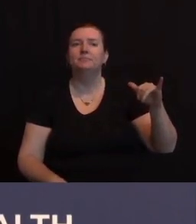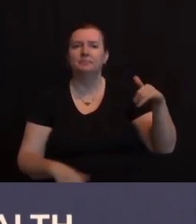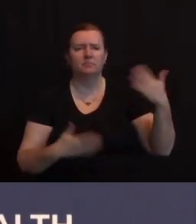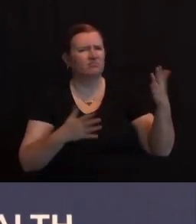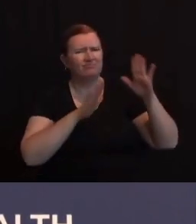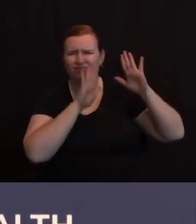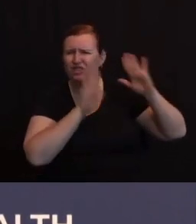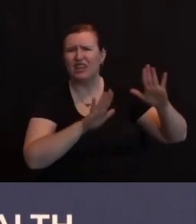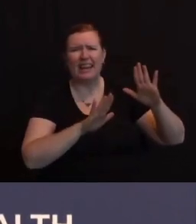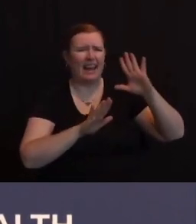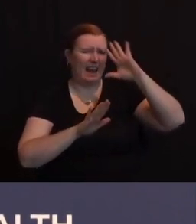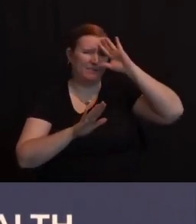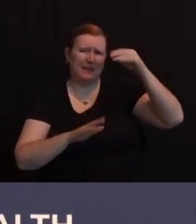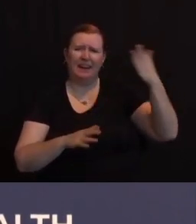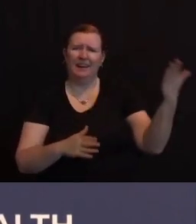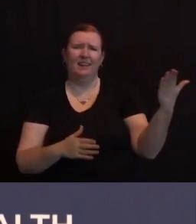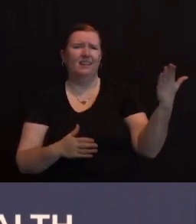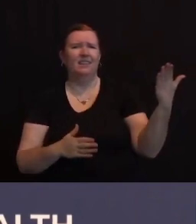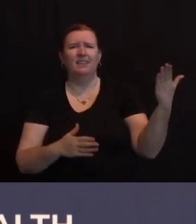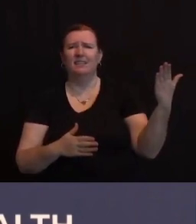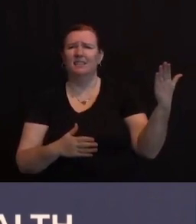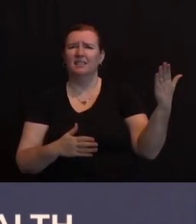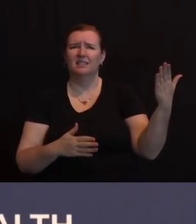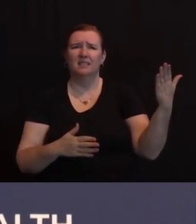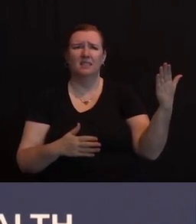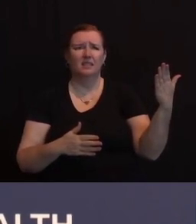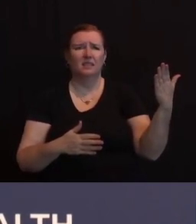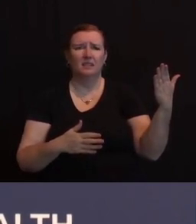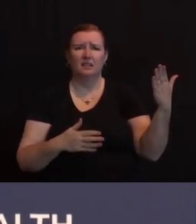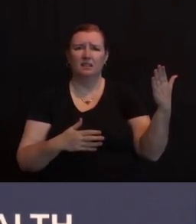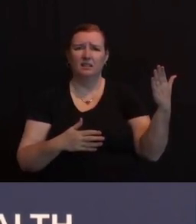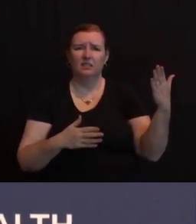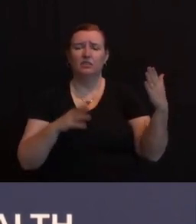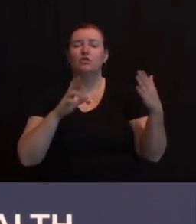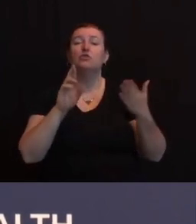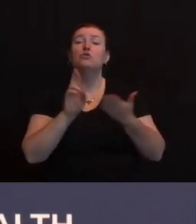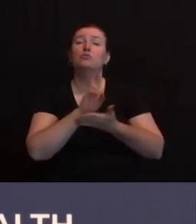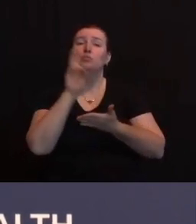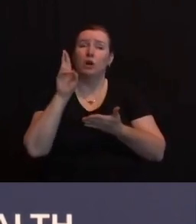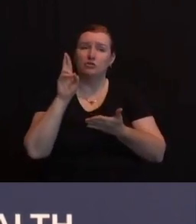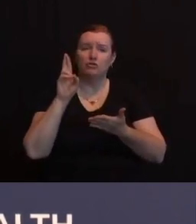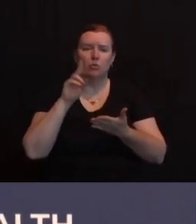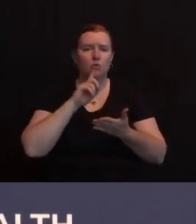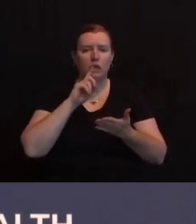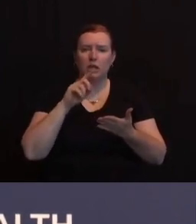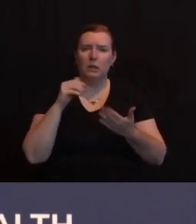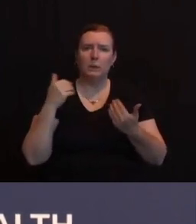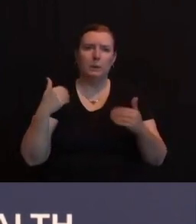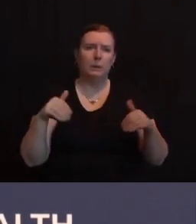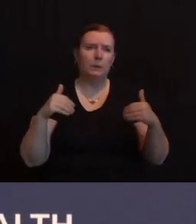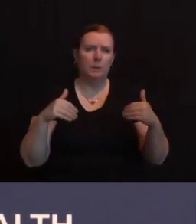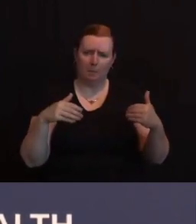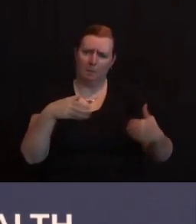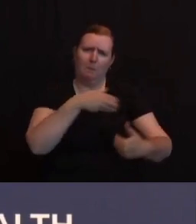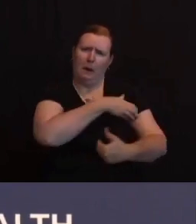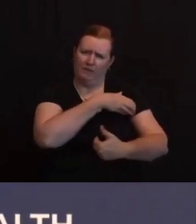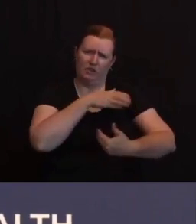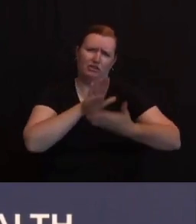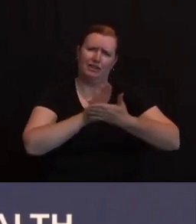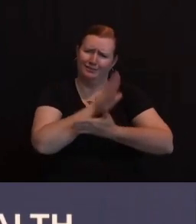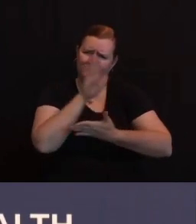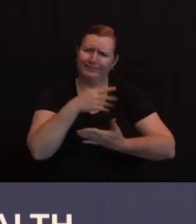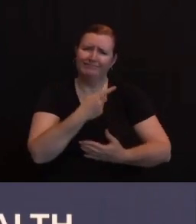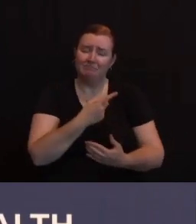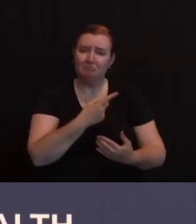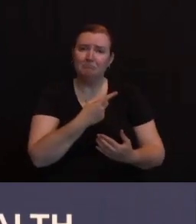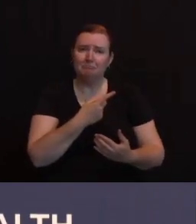more broadly, the throw weight that institution has, that office has, that he personally has, I think will change the